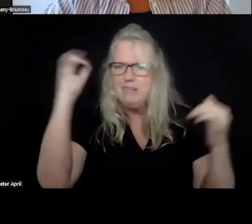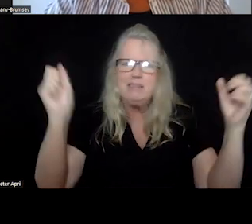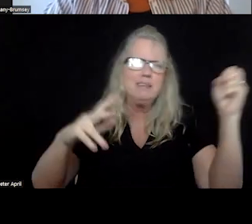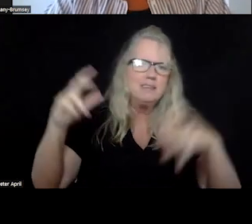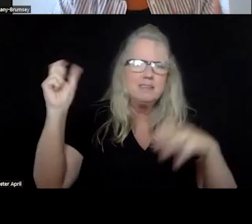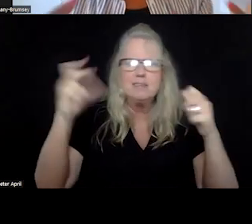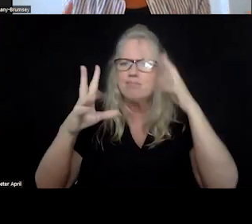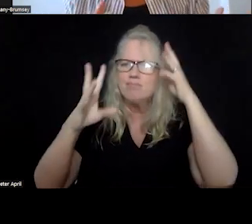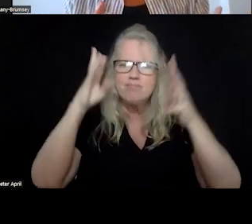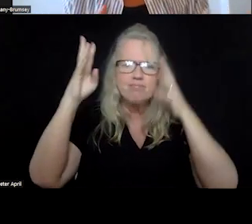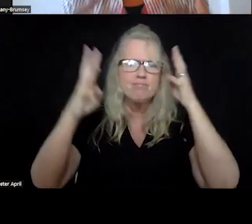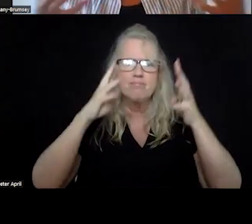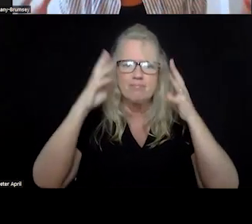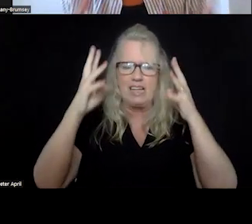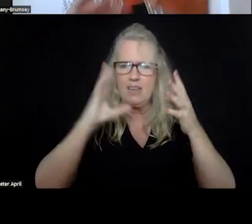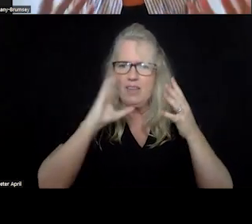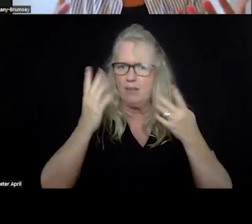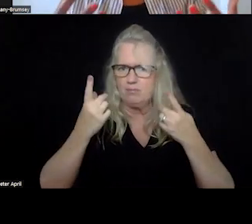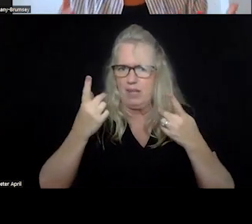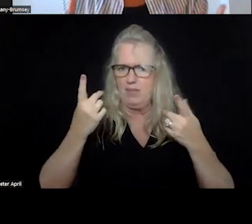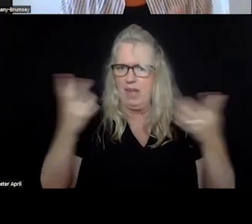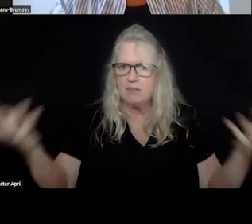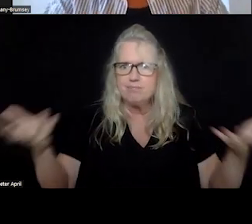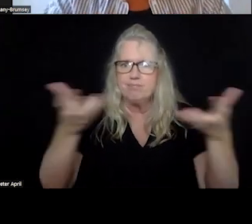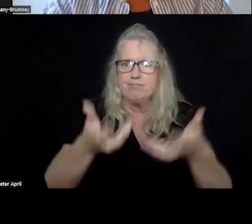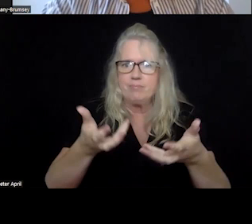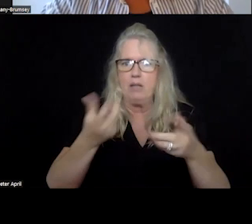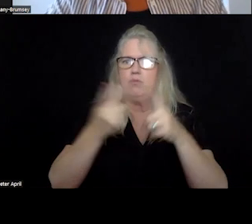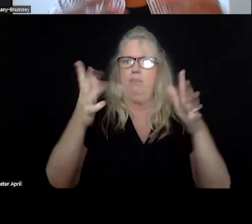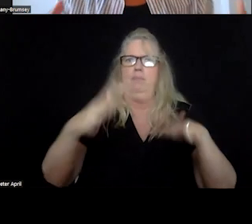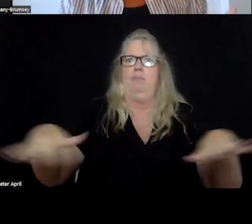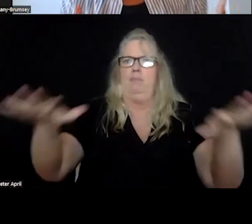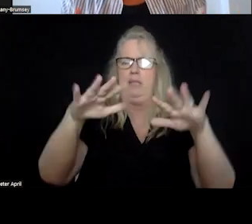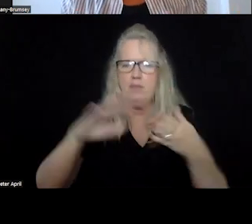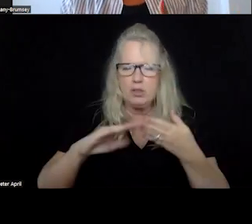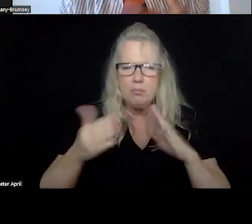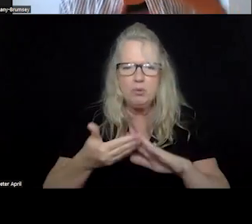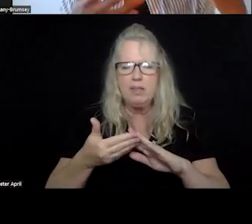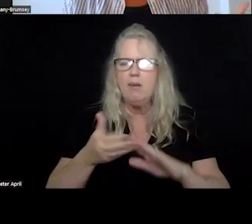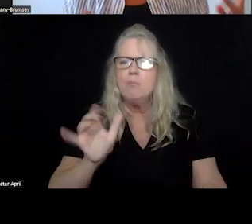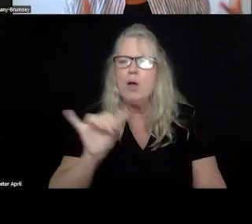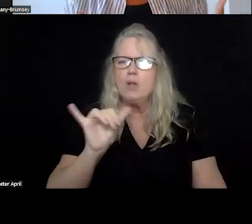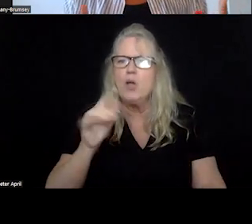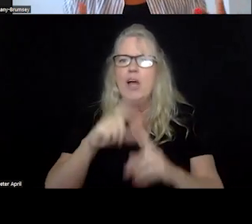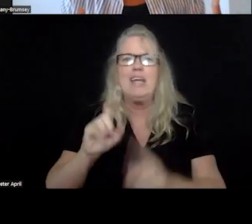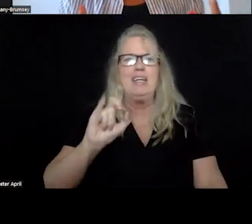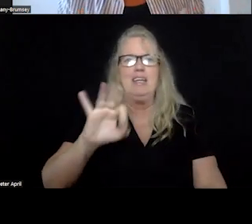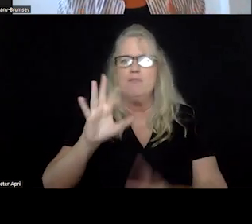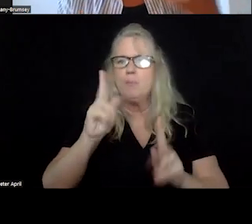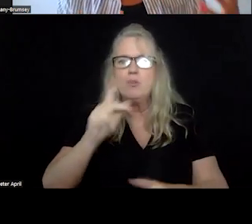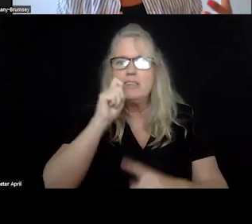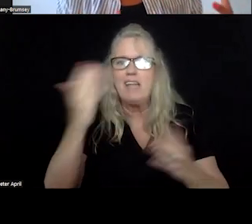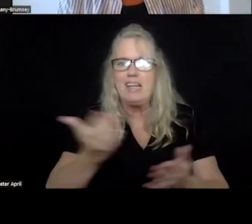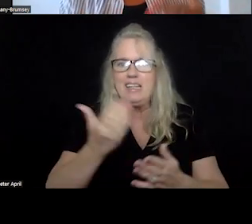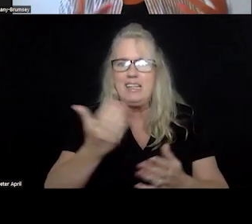innovations that are coming from out of the crisis community. But more importantly, if there's someone who's missing from this, if